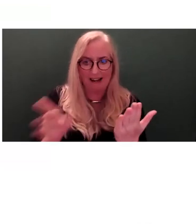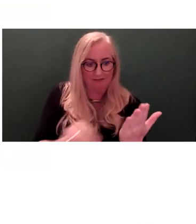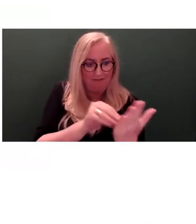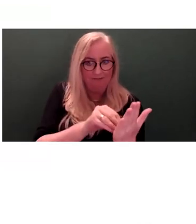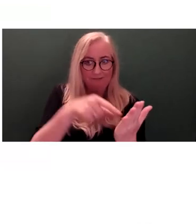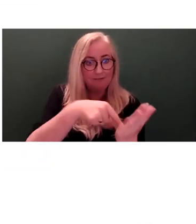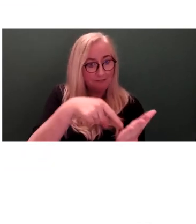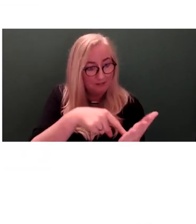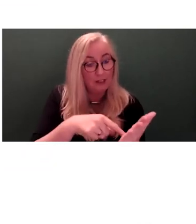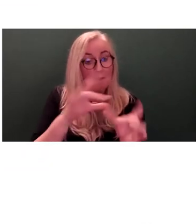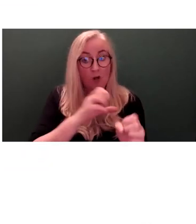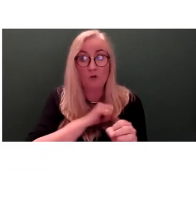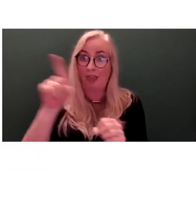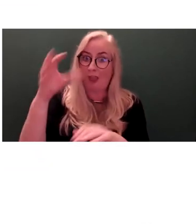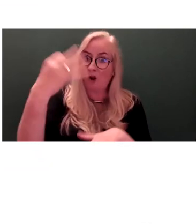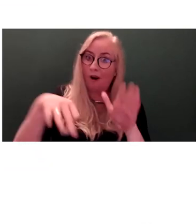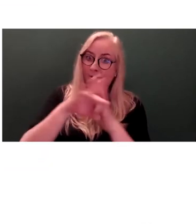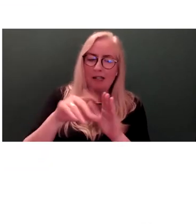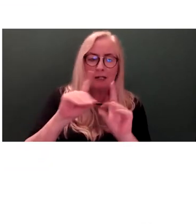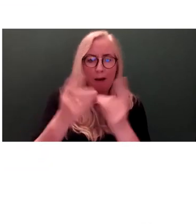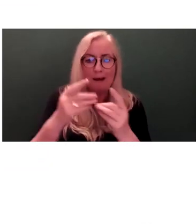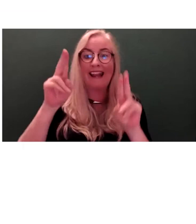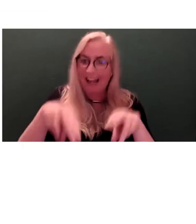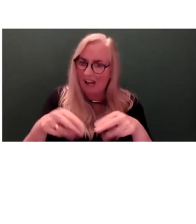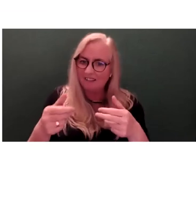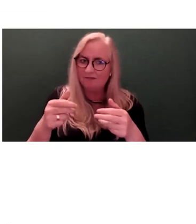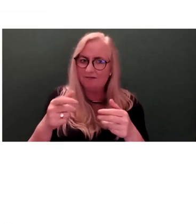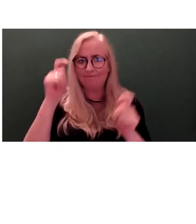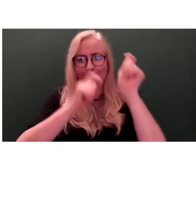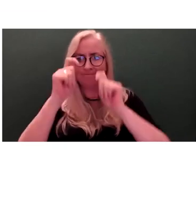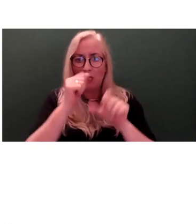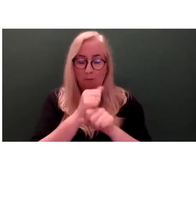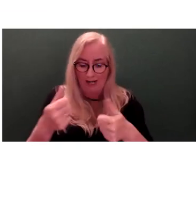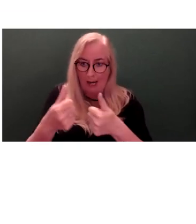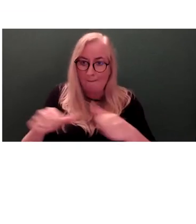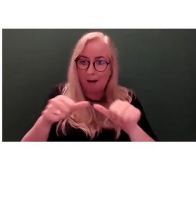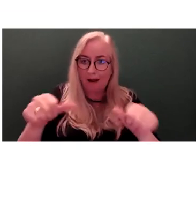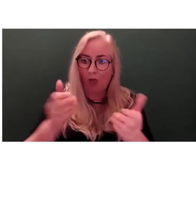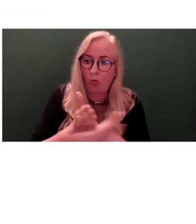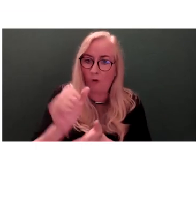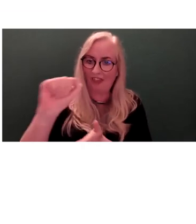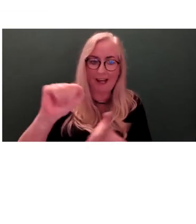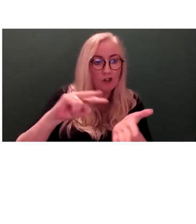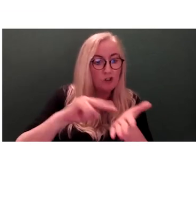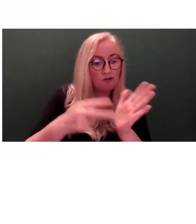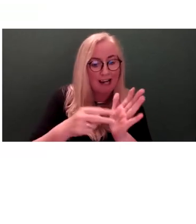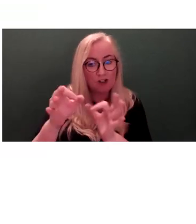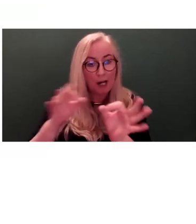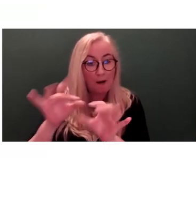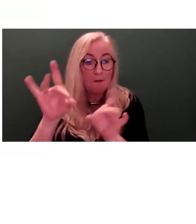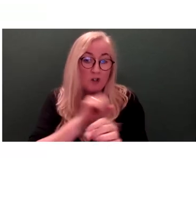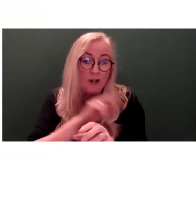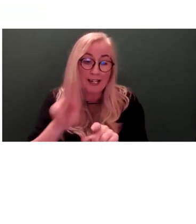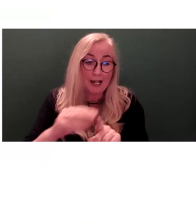the government departments could consider implementing over the remaining lifetime of that strategy in order to improve